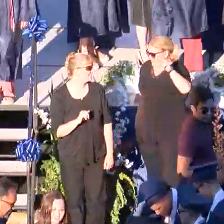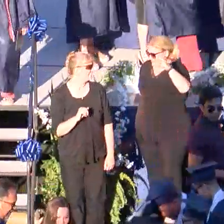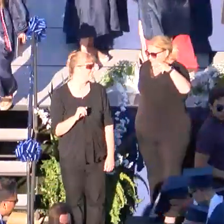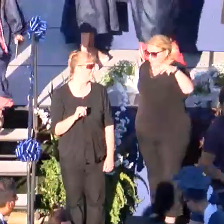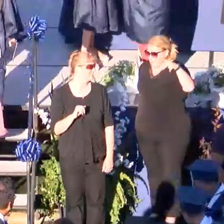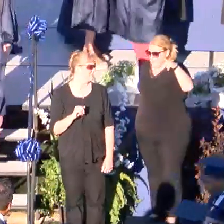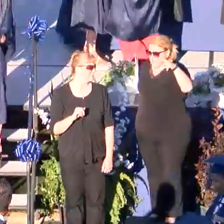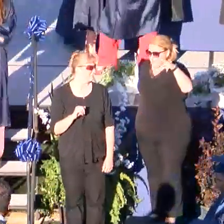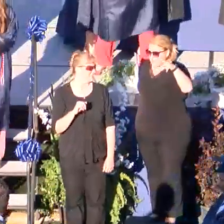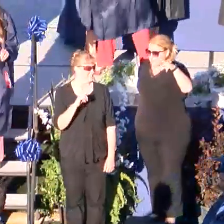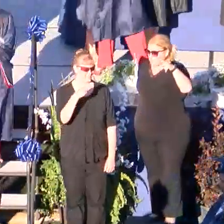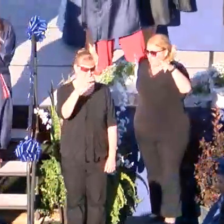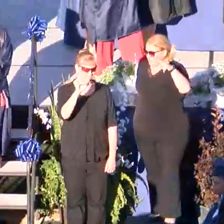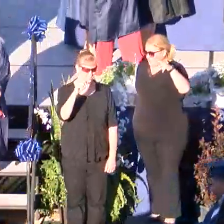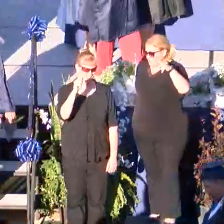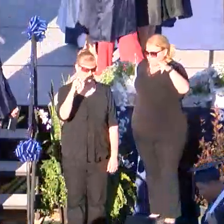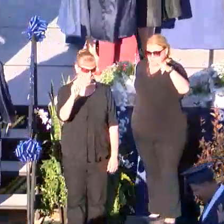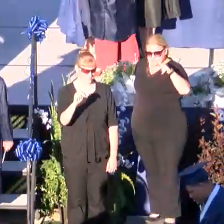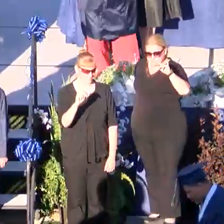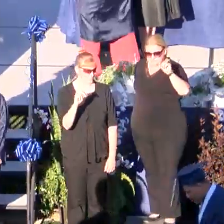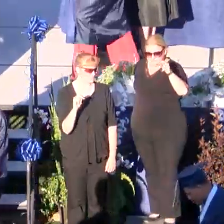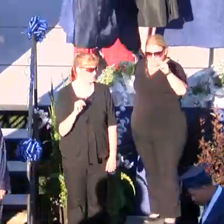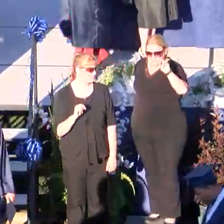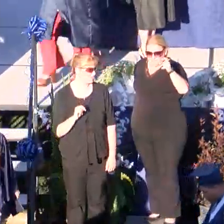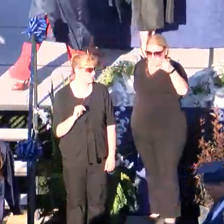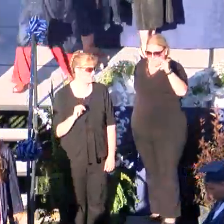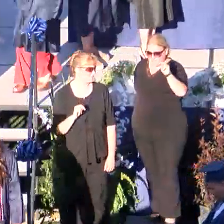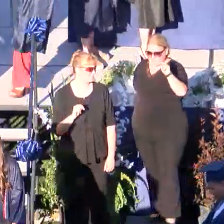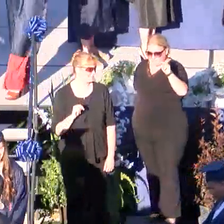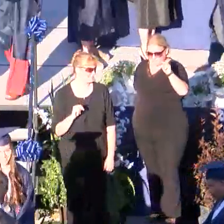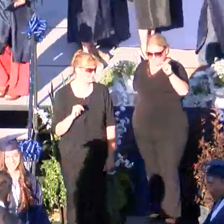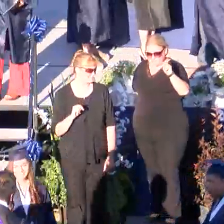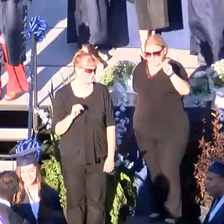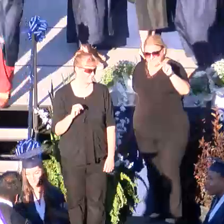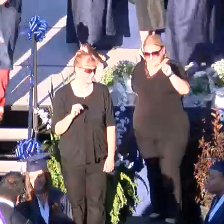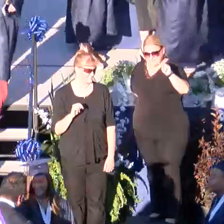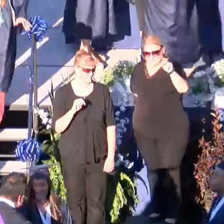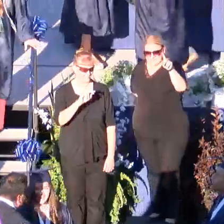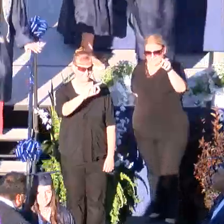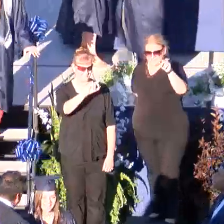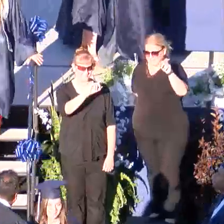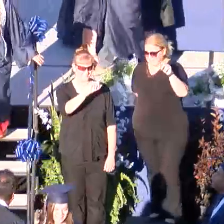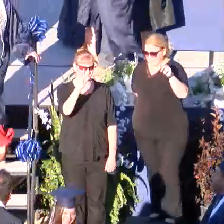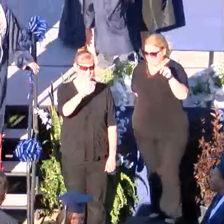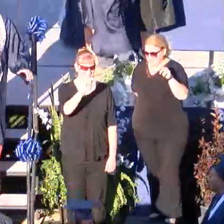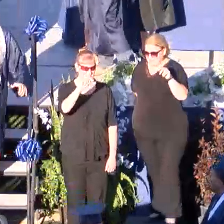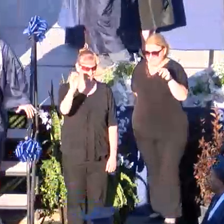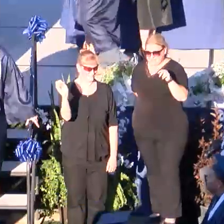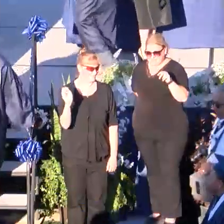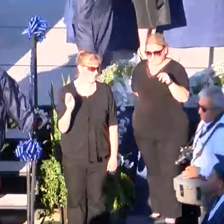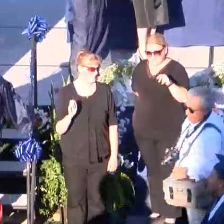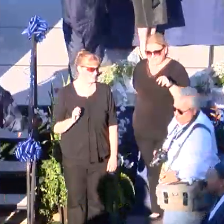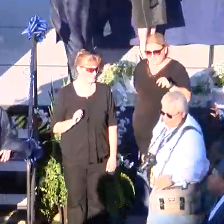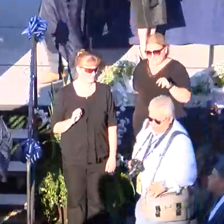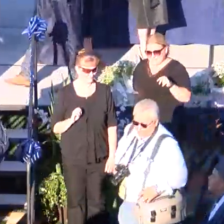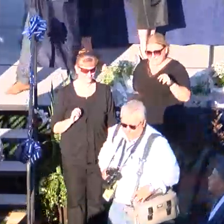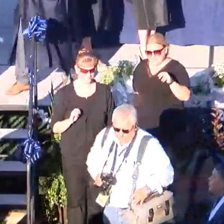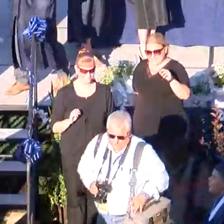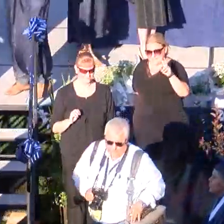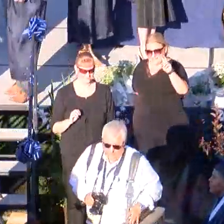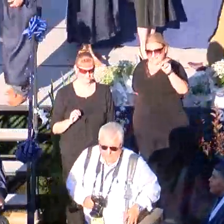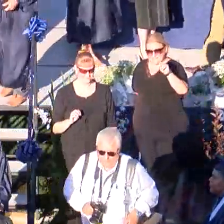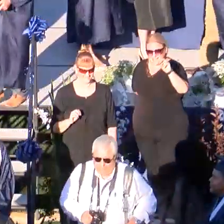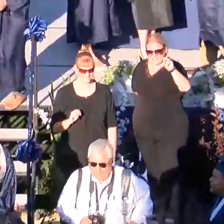Titan Harker. Jonathan Almarez. Zane Mon.